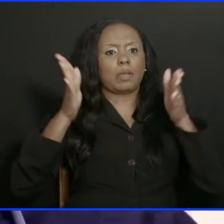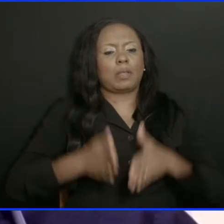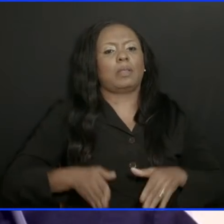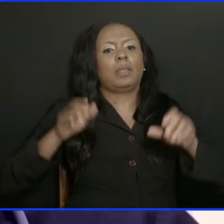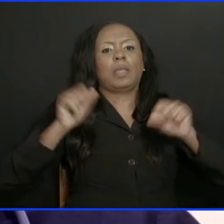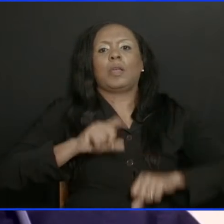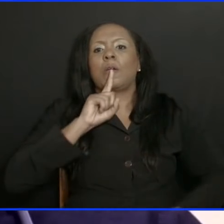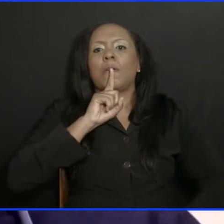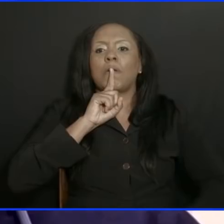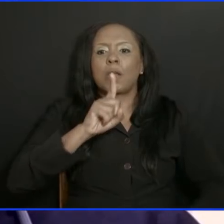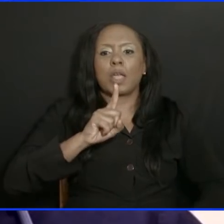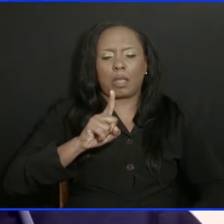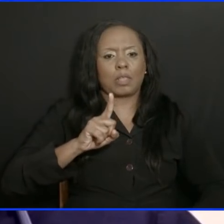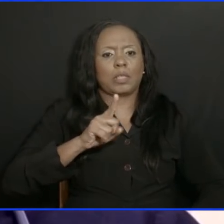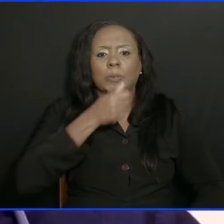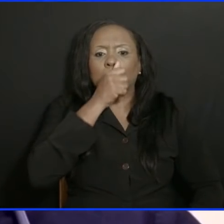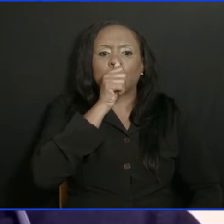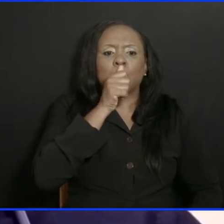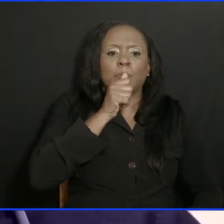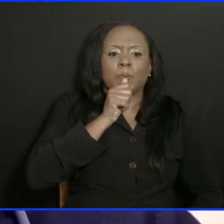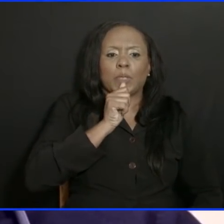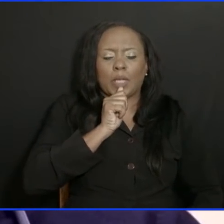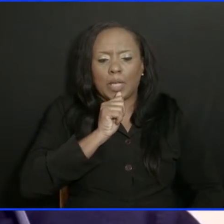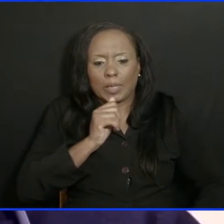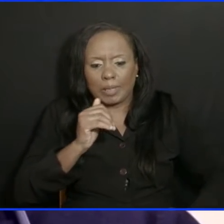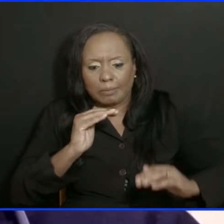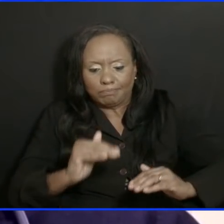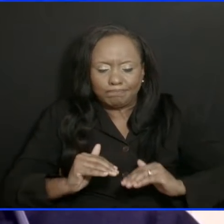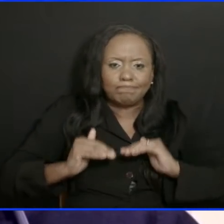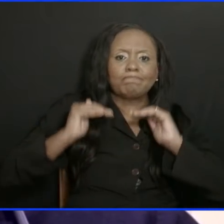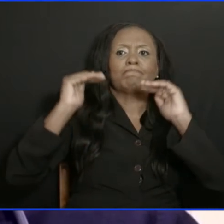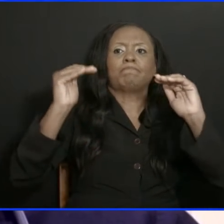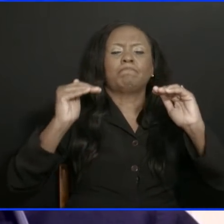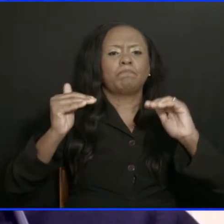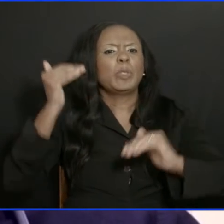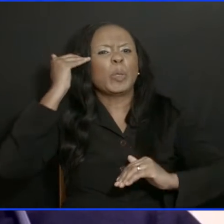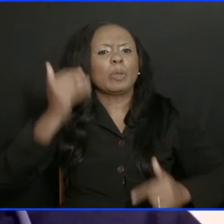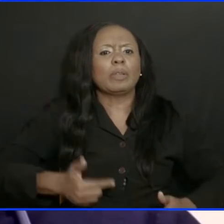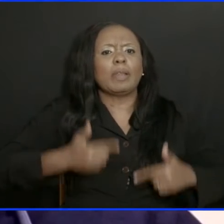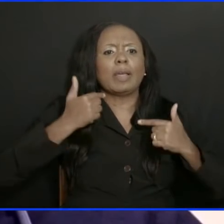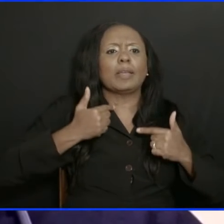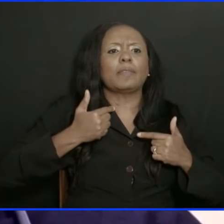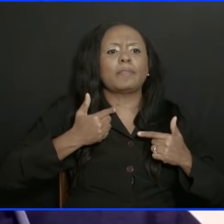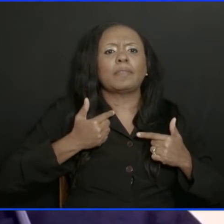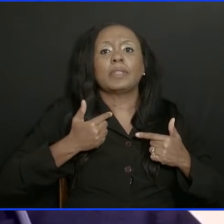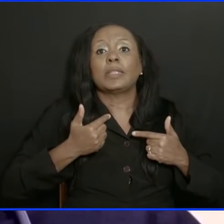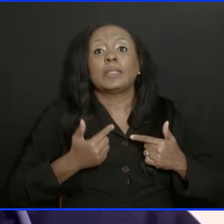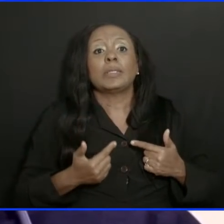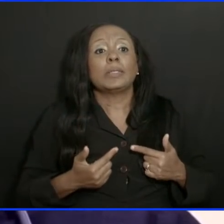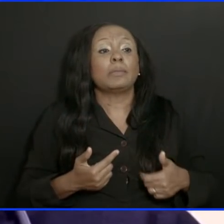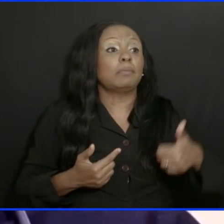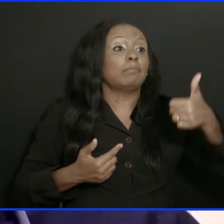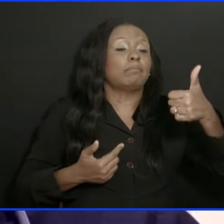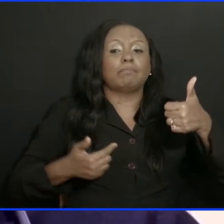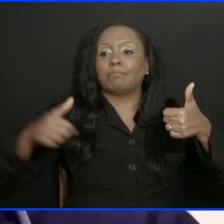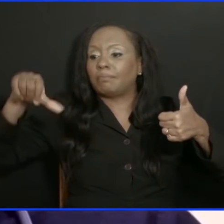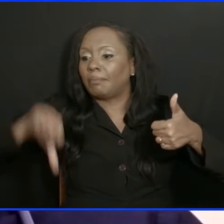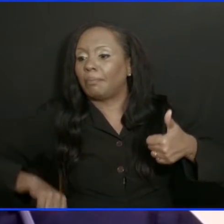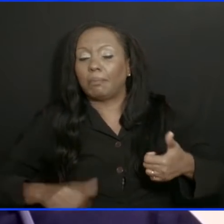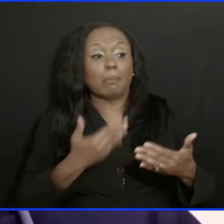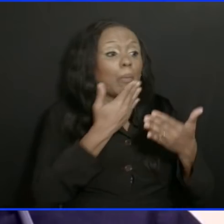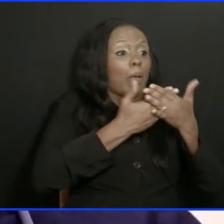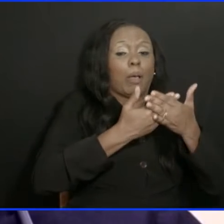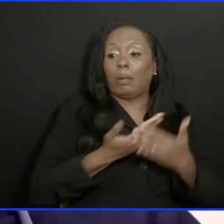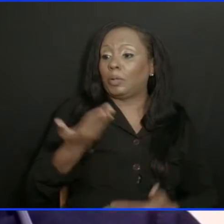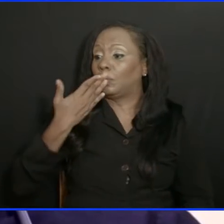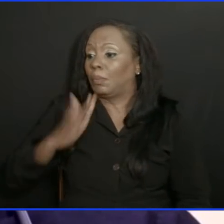our challenges, recognizing that in life, sometimes there are highs and low periods, as in the pandemic, there are high and low periods.